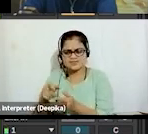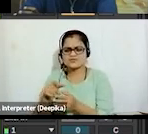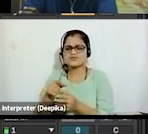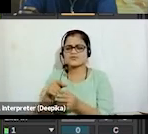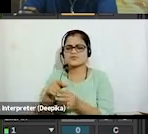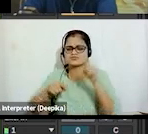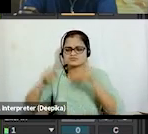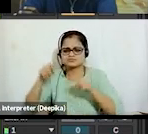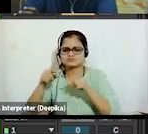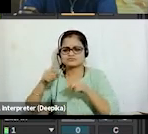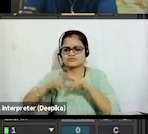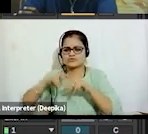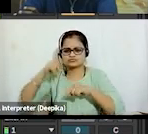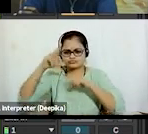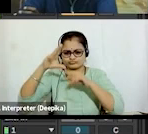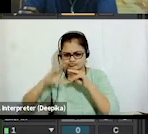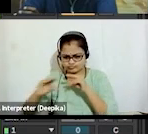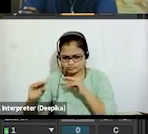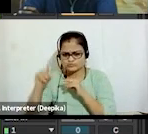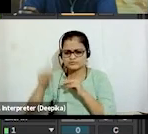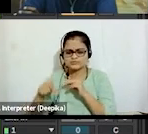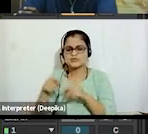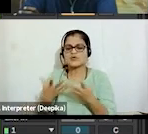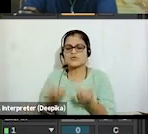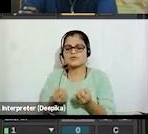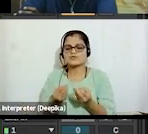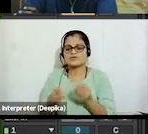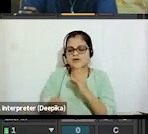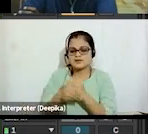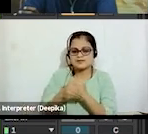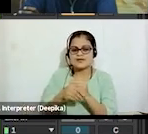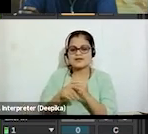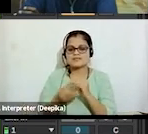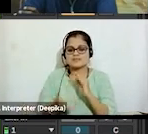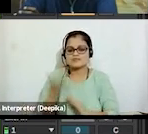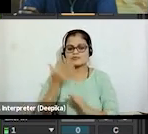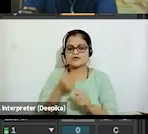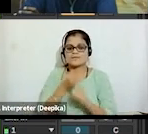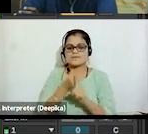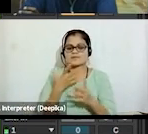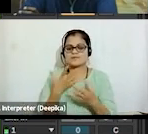what I used in the wavetable synthesizer to make the bass sound of the bass.